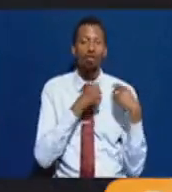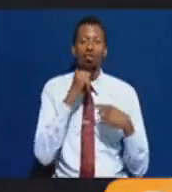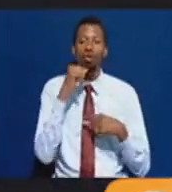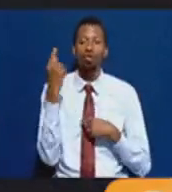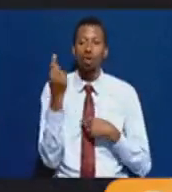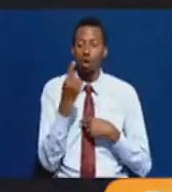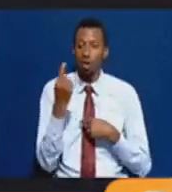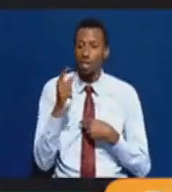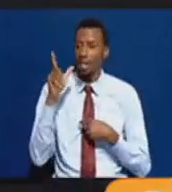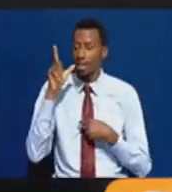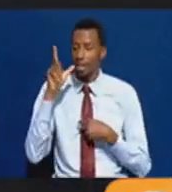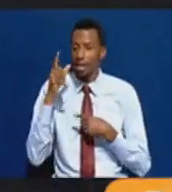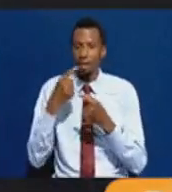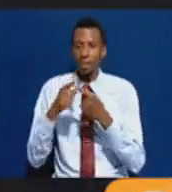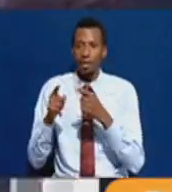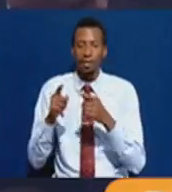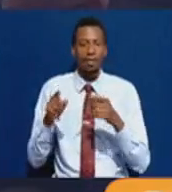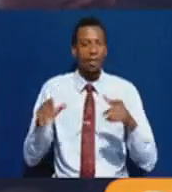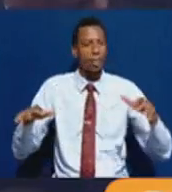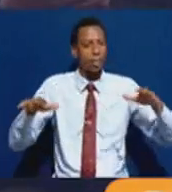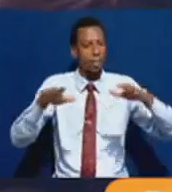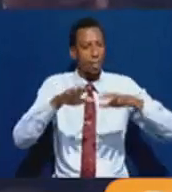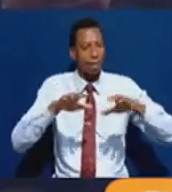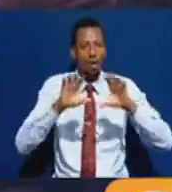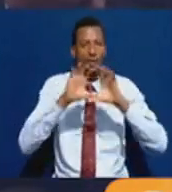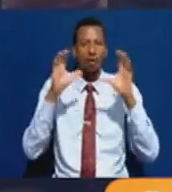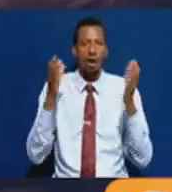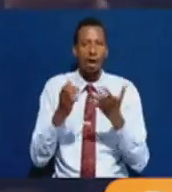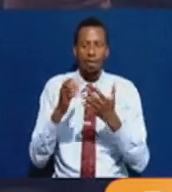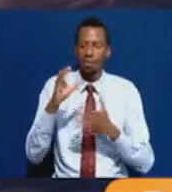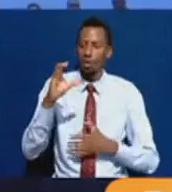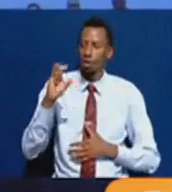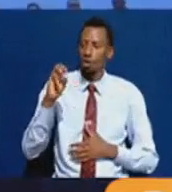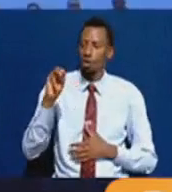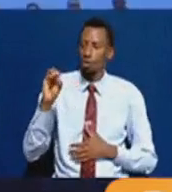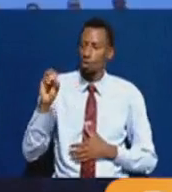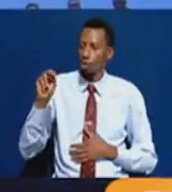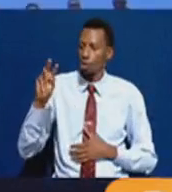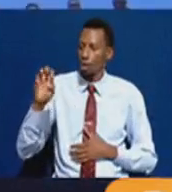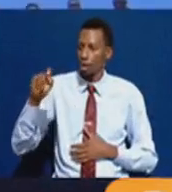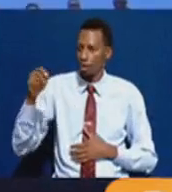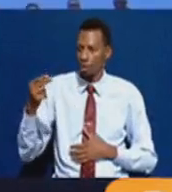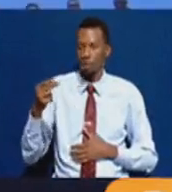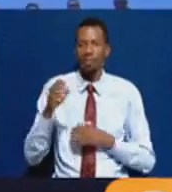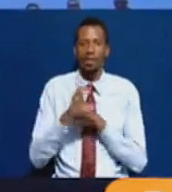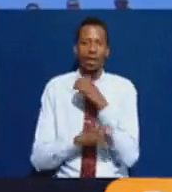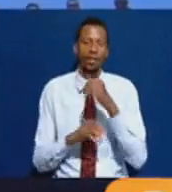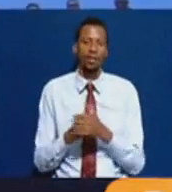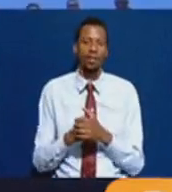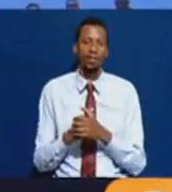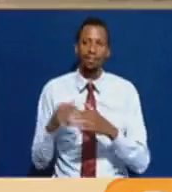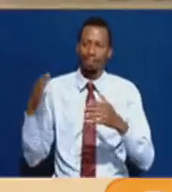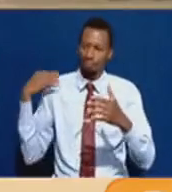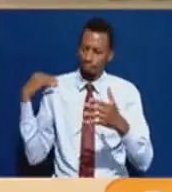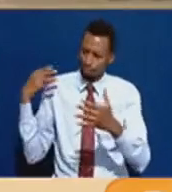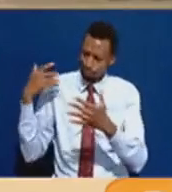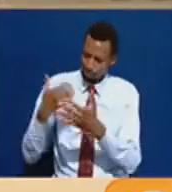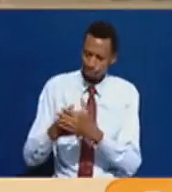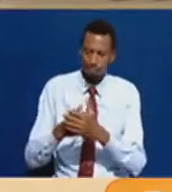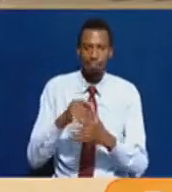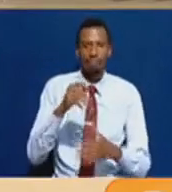and the Commonwealth countries where they once wielded immeasurable power. Over time, monarchs have